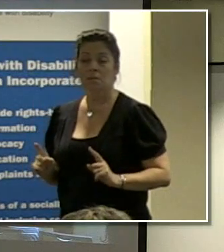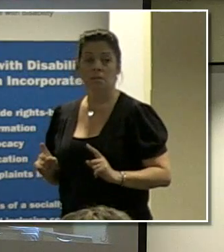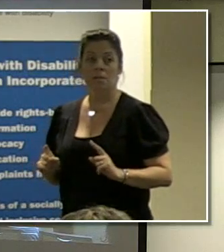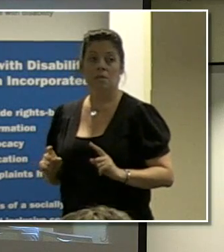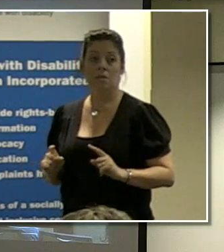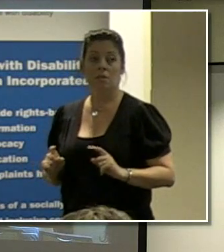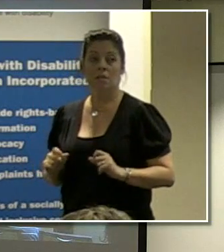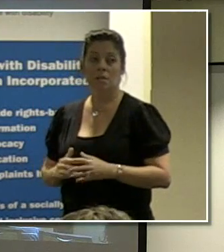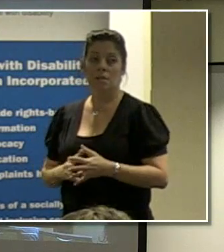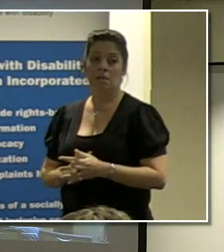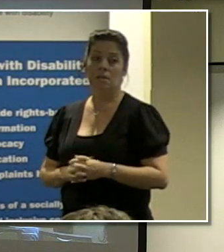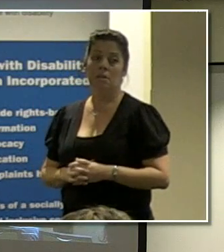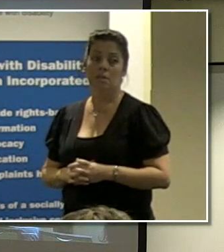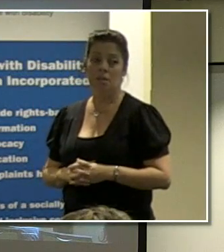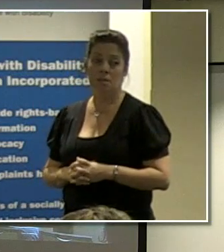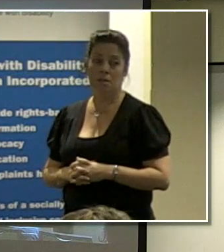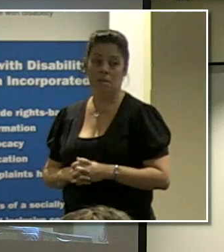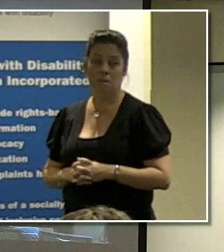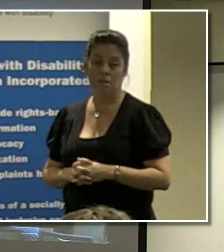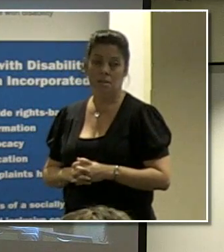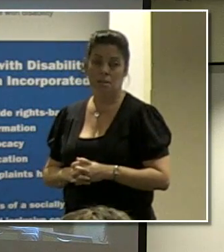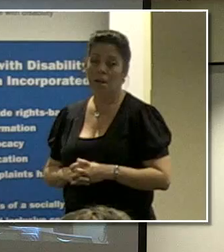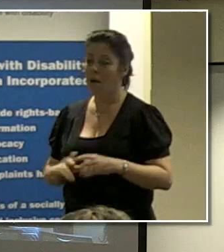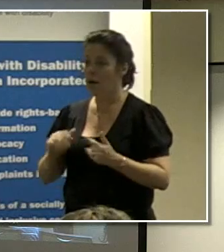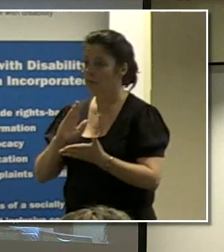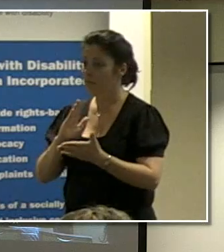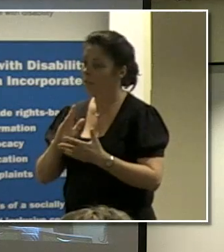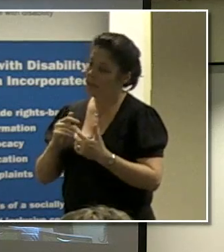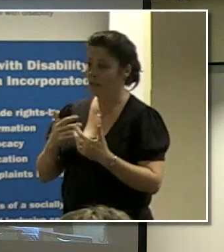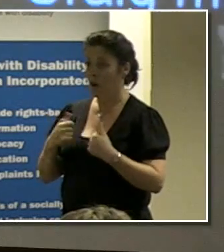So, I'll answer. Craig might want to add something as well.